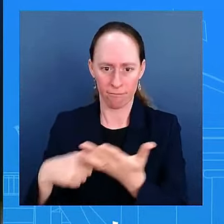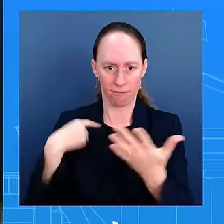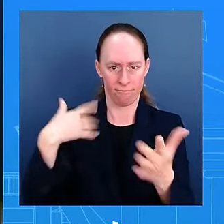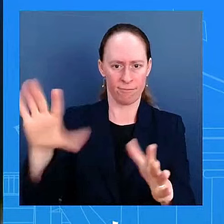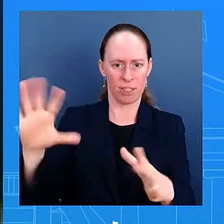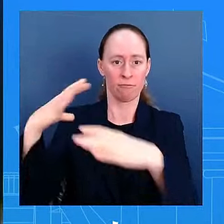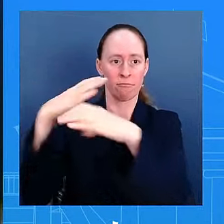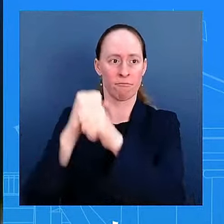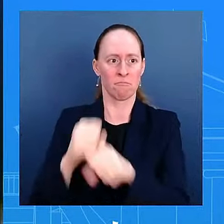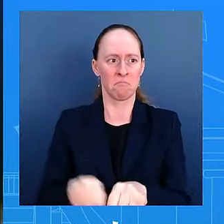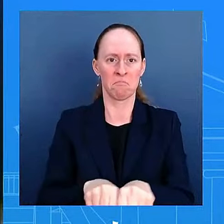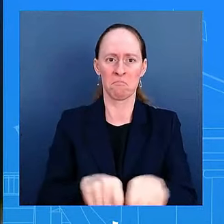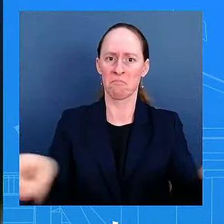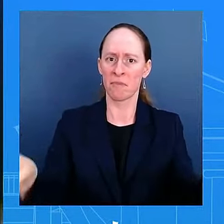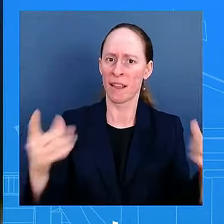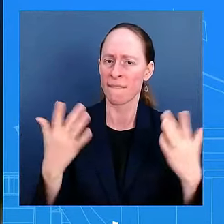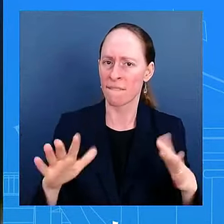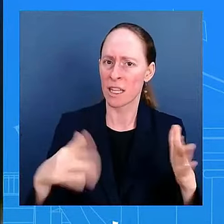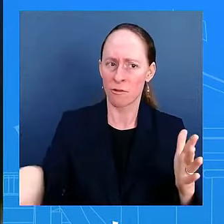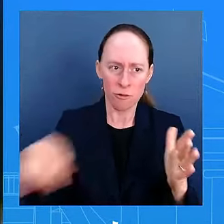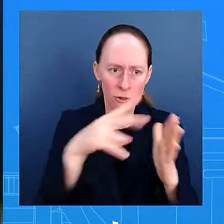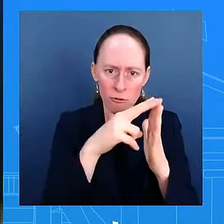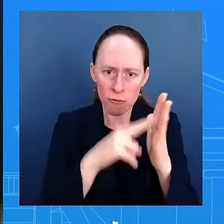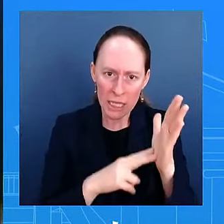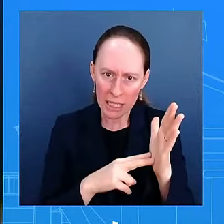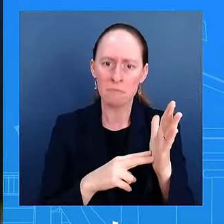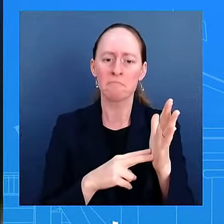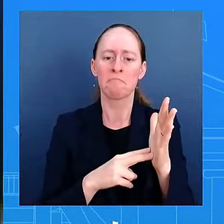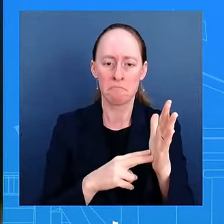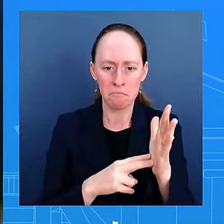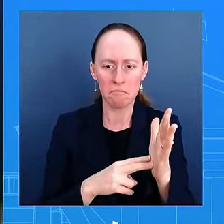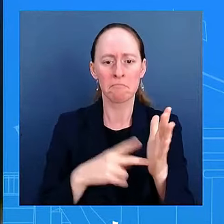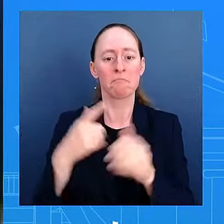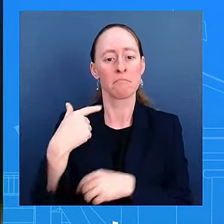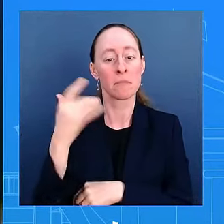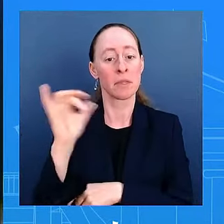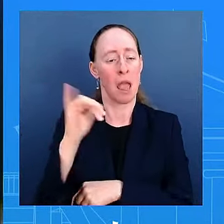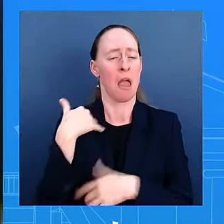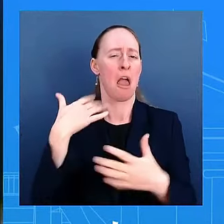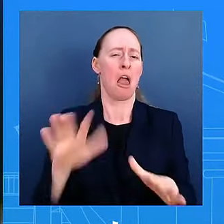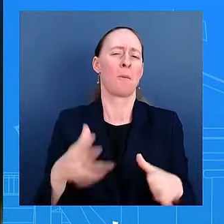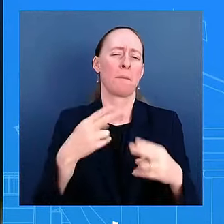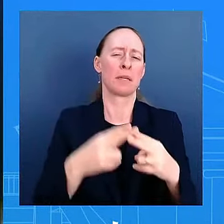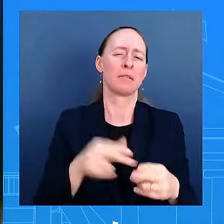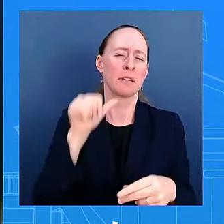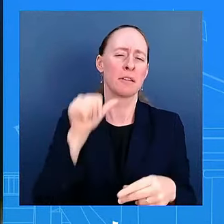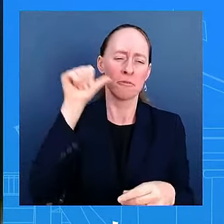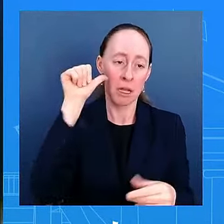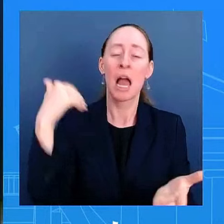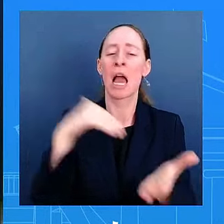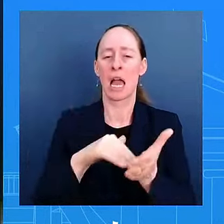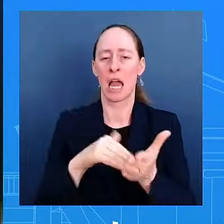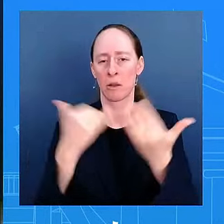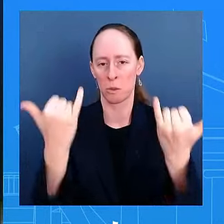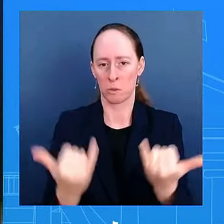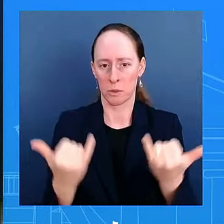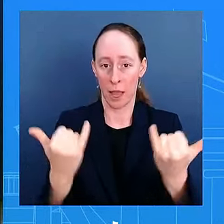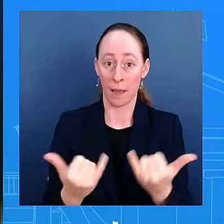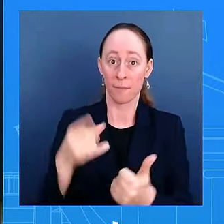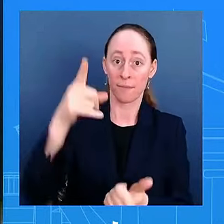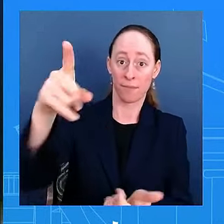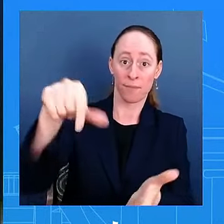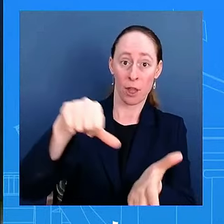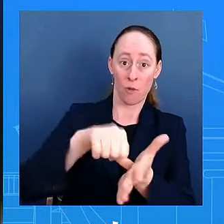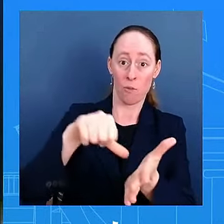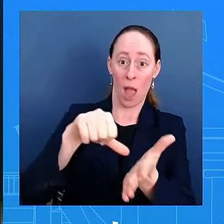continue to iterate here, this was as it relates to the Iran's attack, they continued the discussion